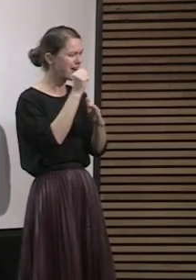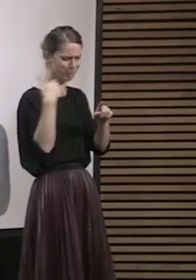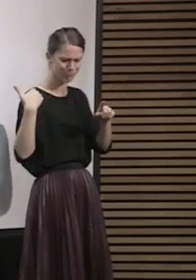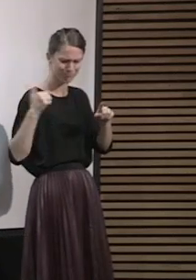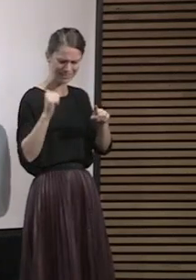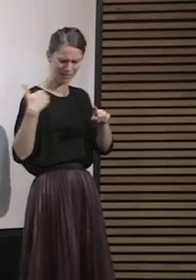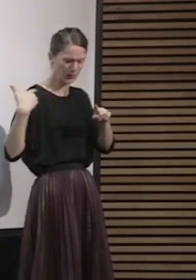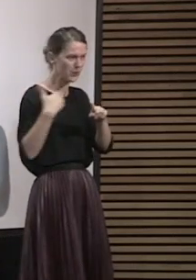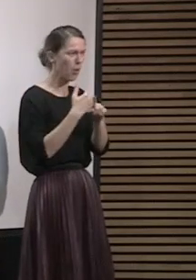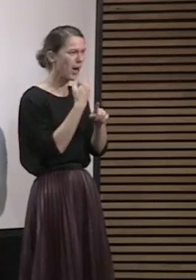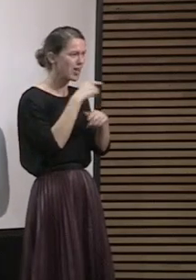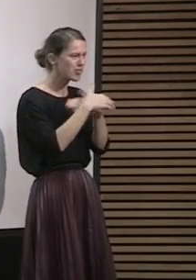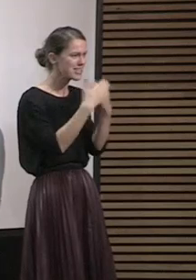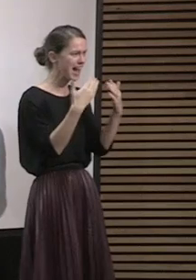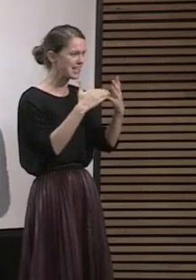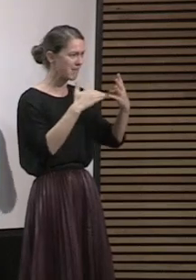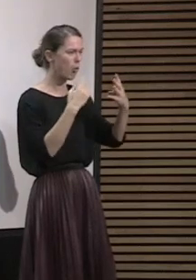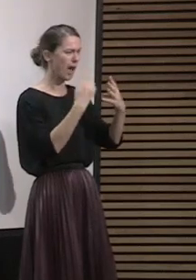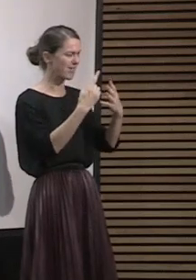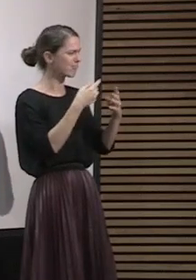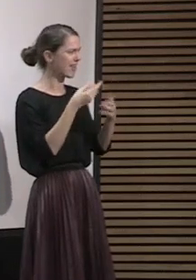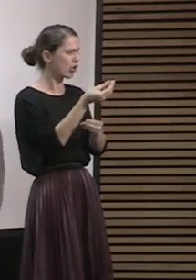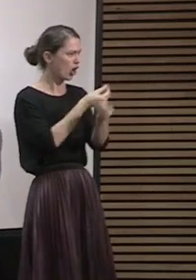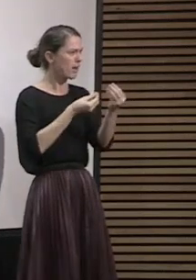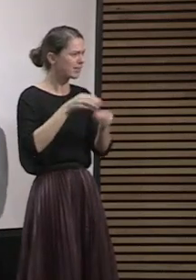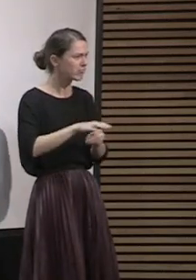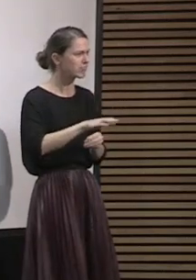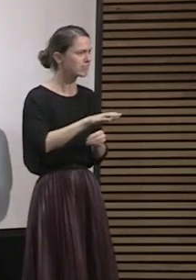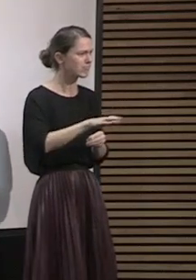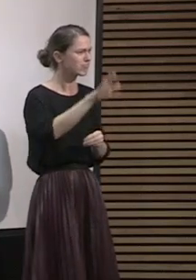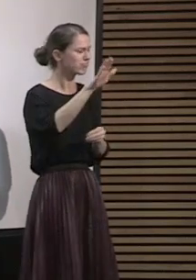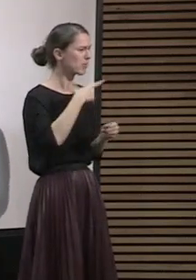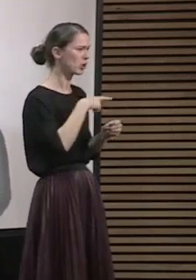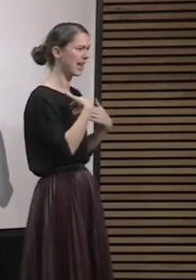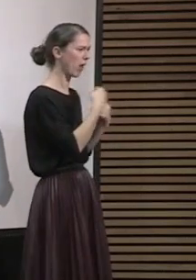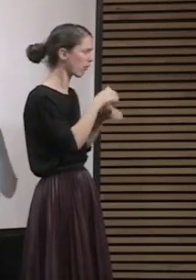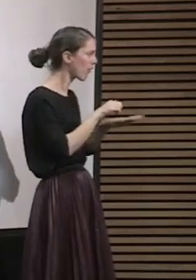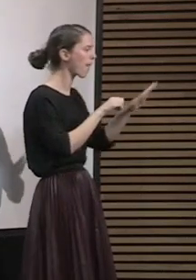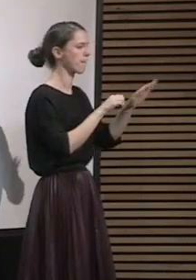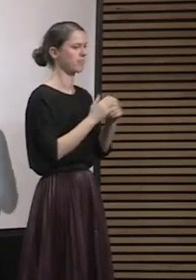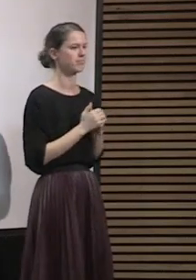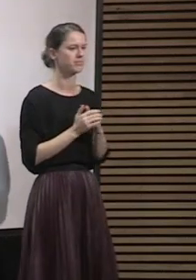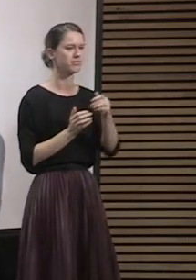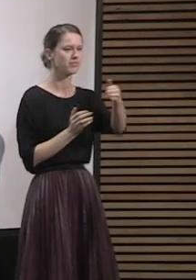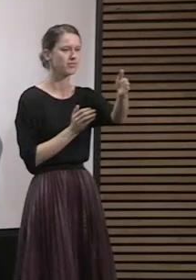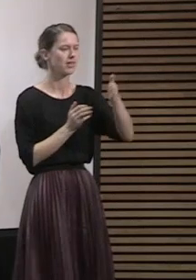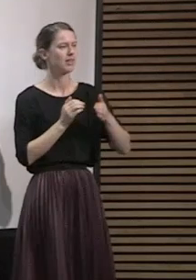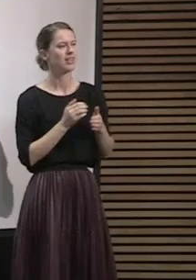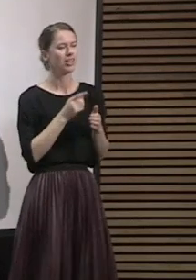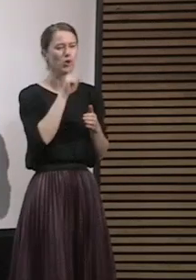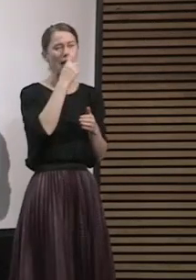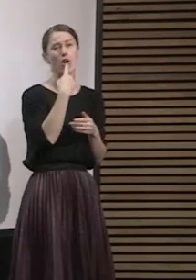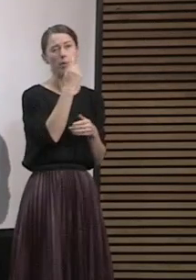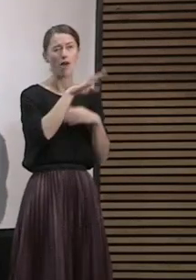did do well relative to the rest of the world. I'll just take a couple more, Ben. I understand you're not the decision maker around the election date, but you're certainly a politician. So I